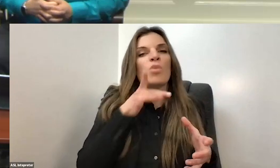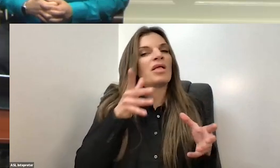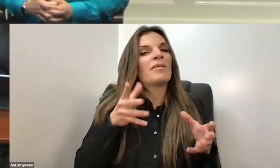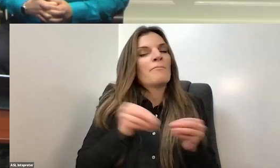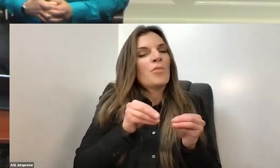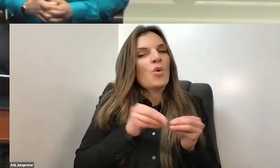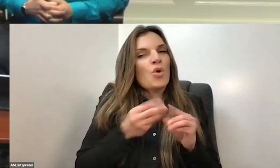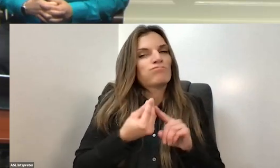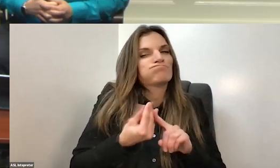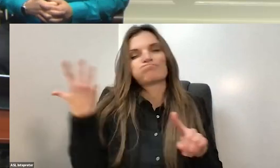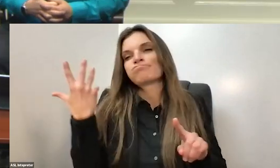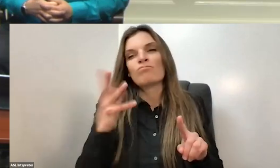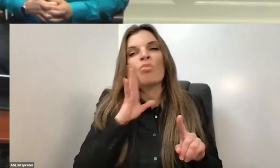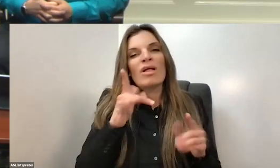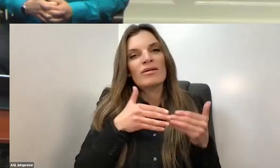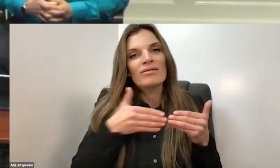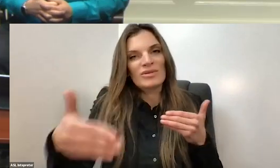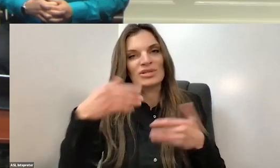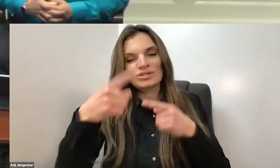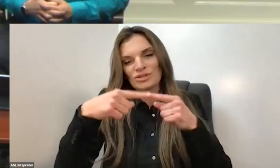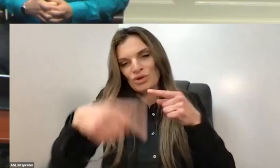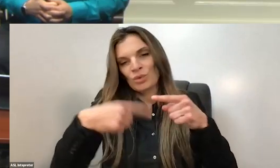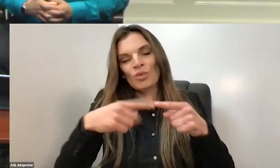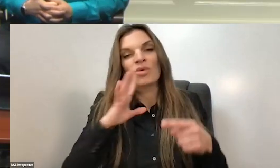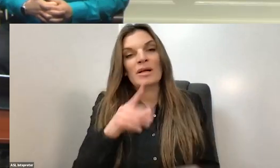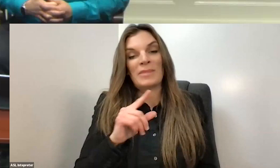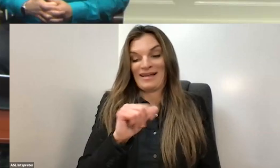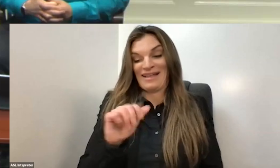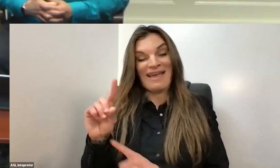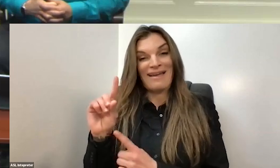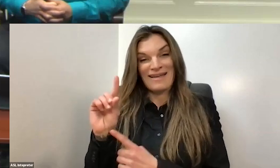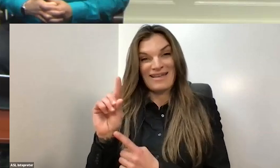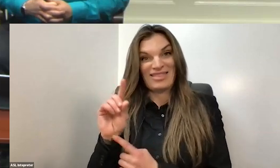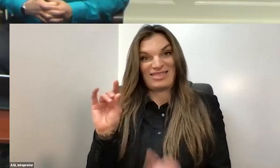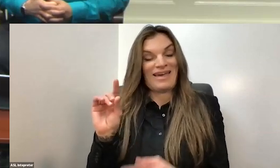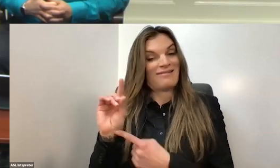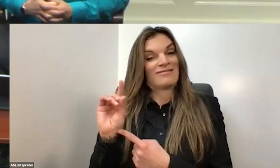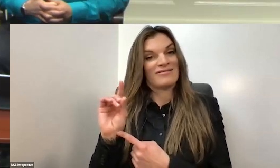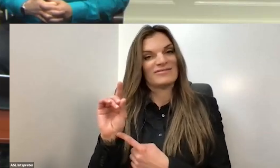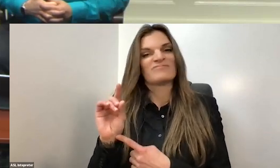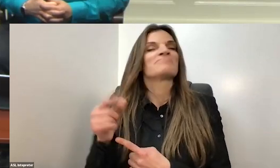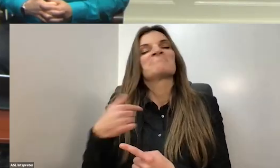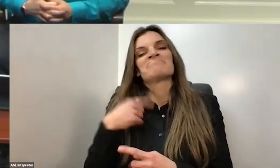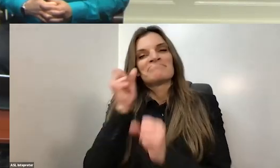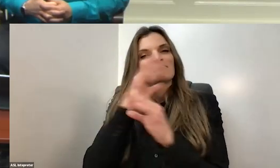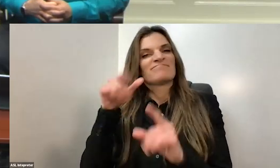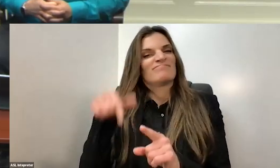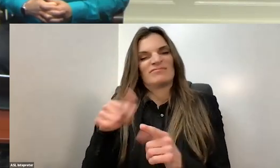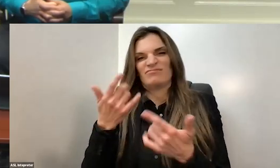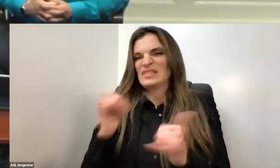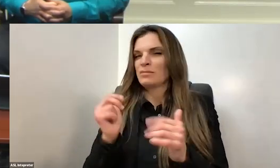more, you know, throughout the year. But for GAAD itself, I see that area as